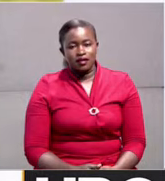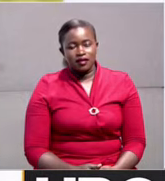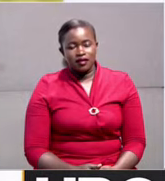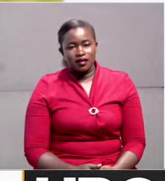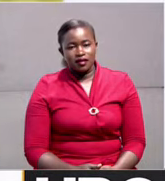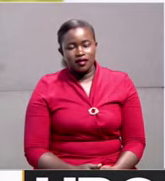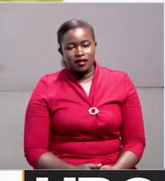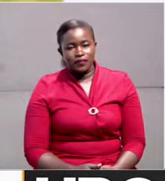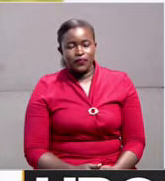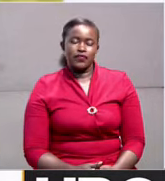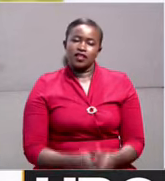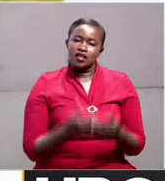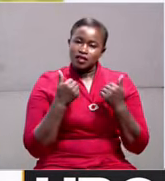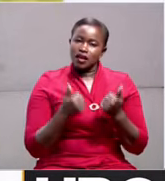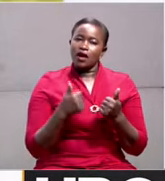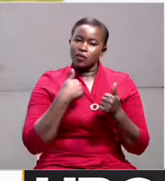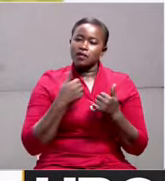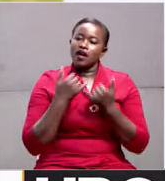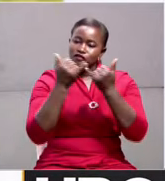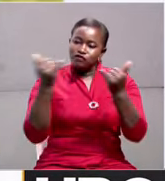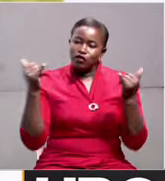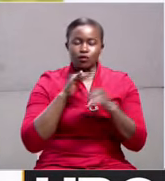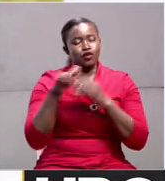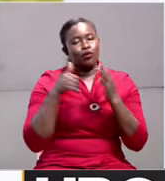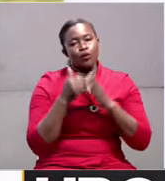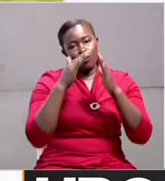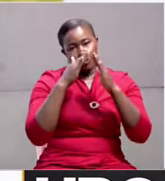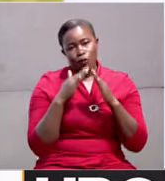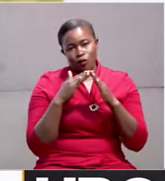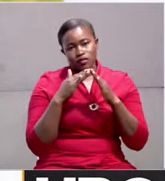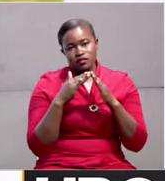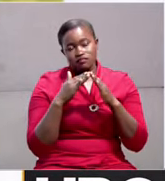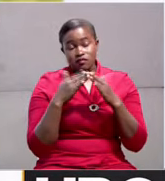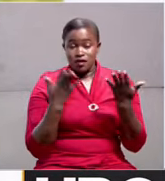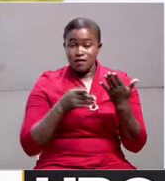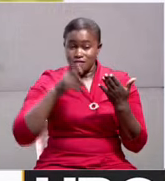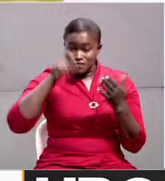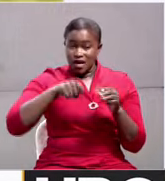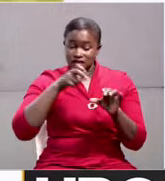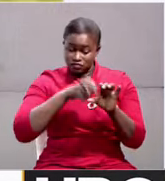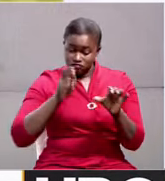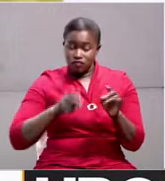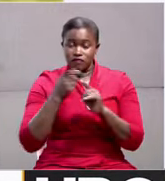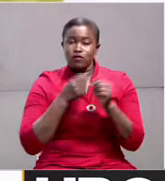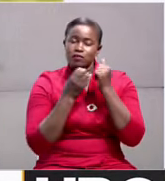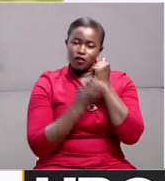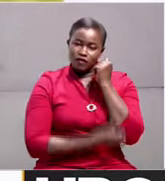So I told all these homesteads that they must get out of poverty.